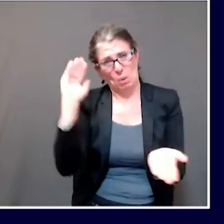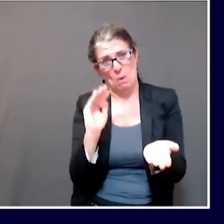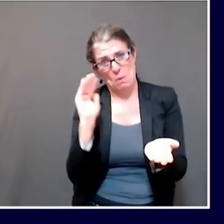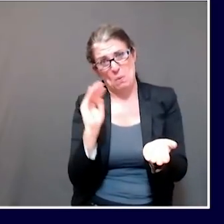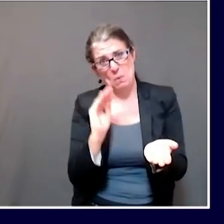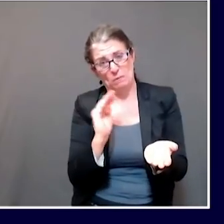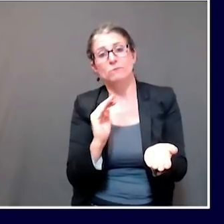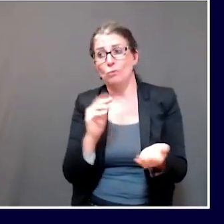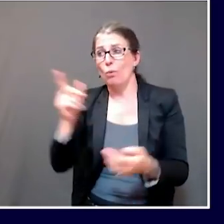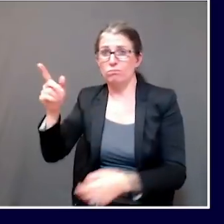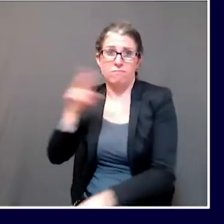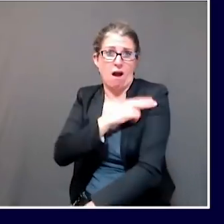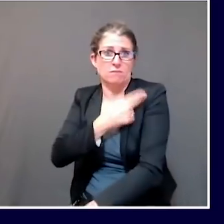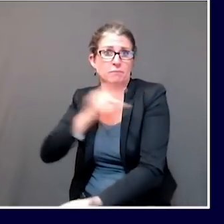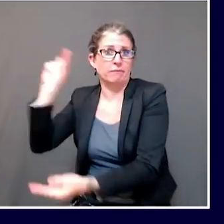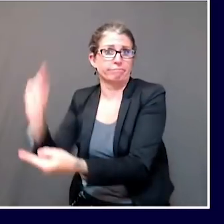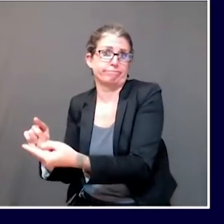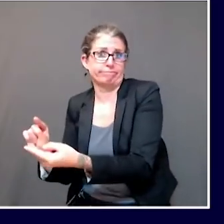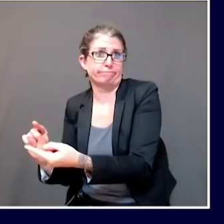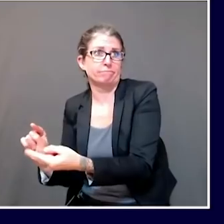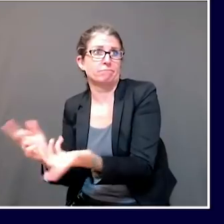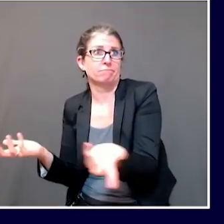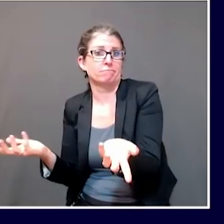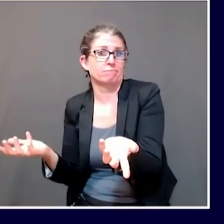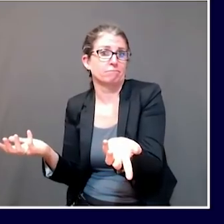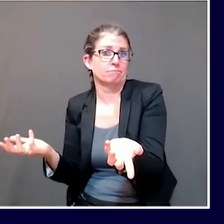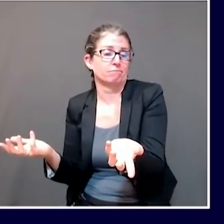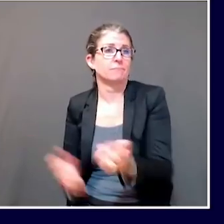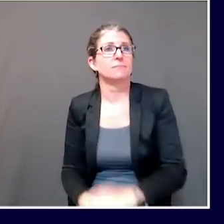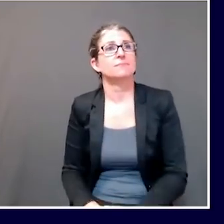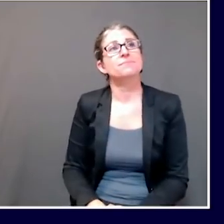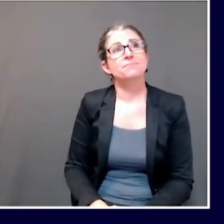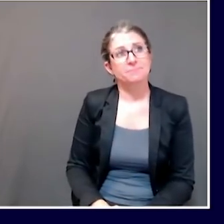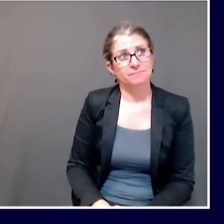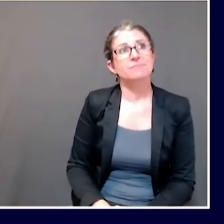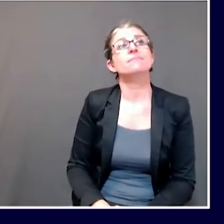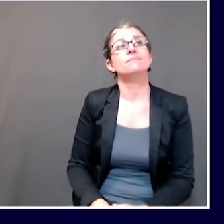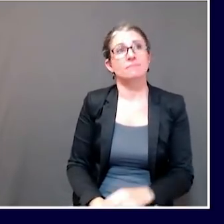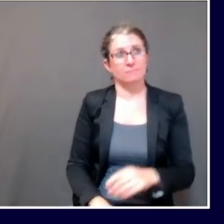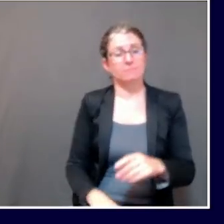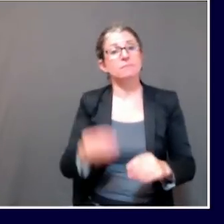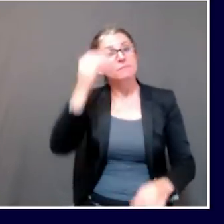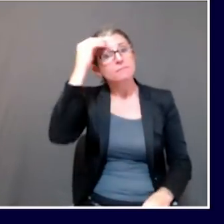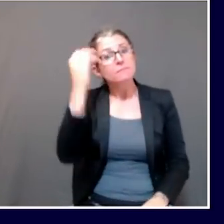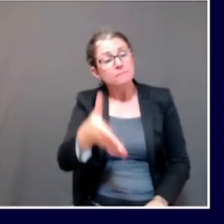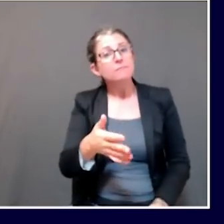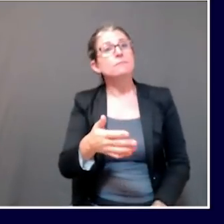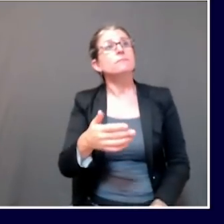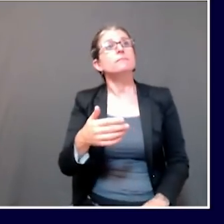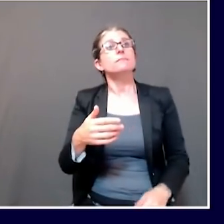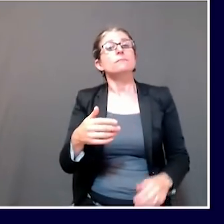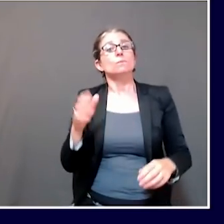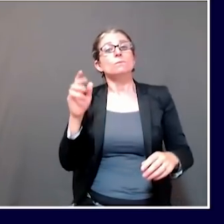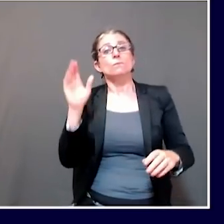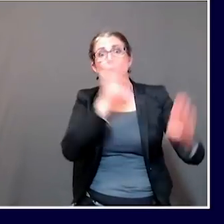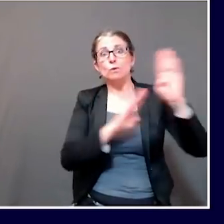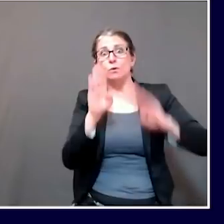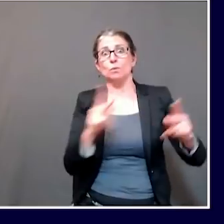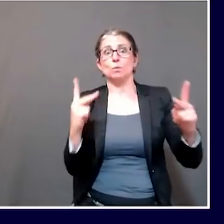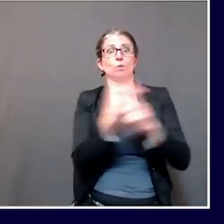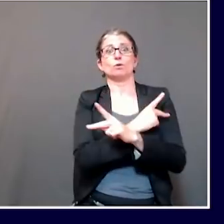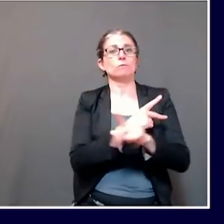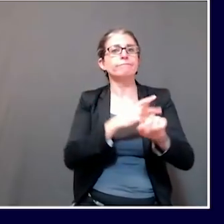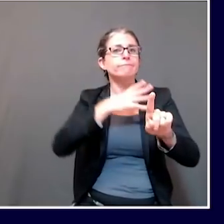that individuals in Maine who are particularly vulnerable, that is to say the elderly as well as those with